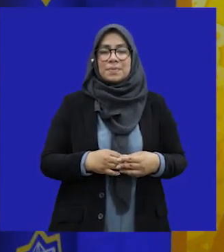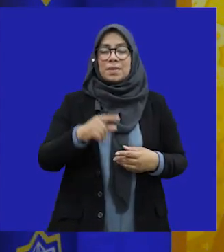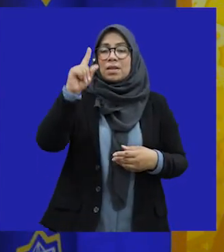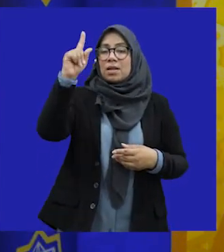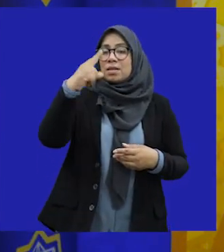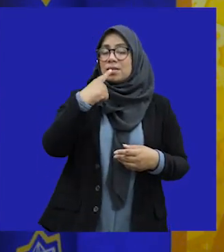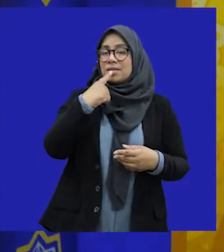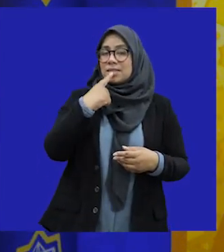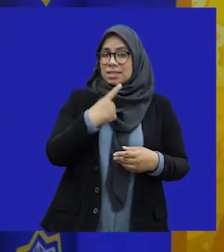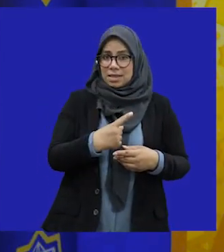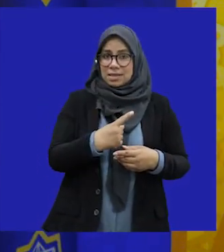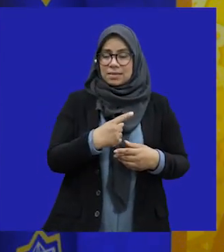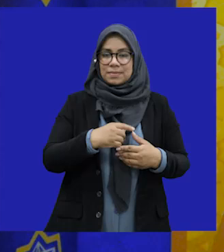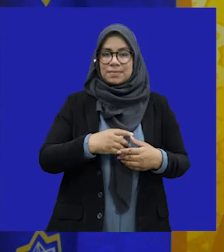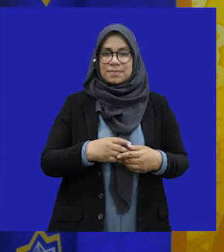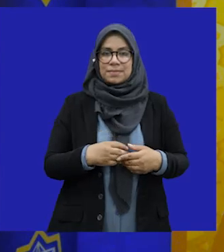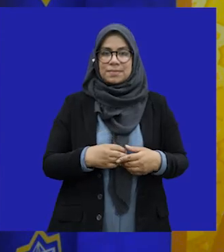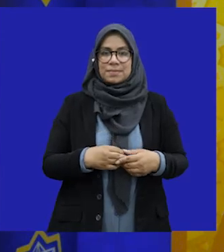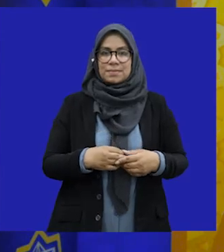Allah said,